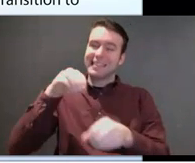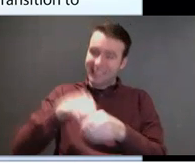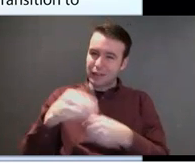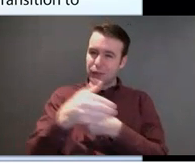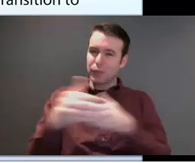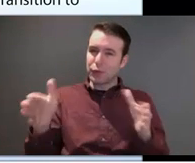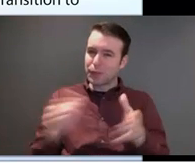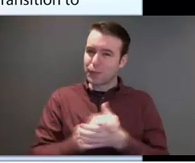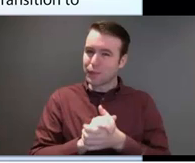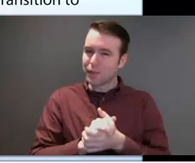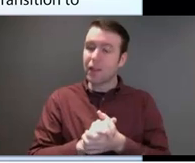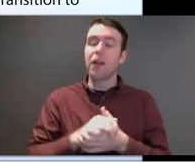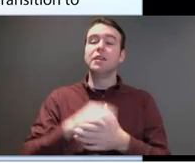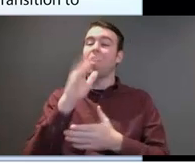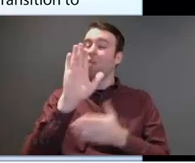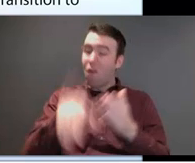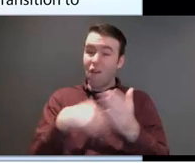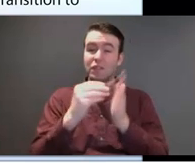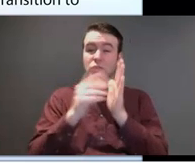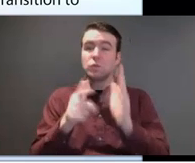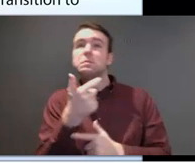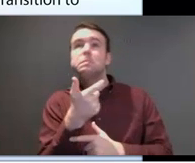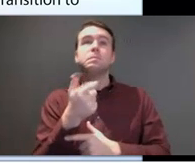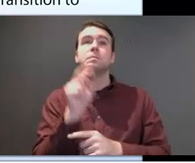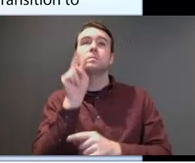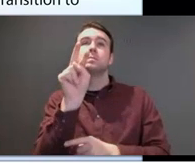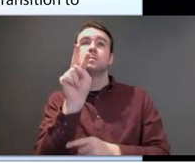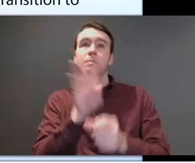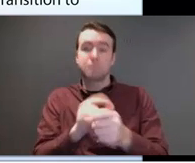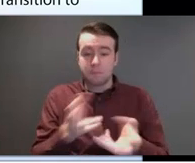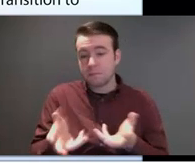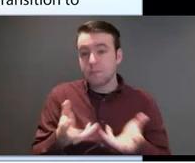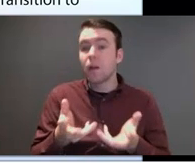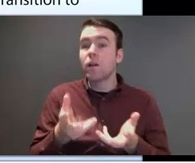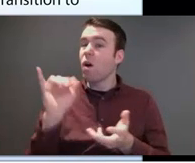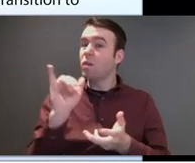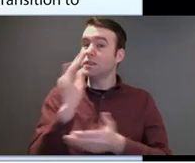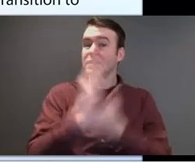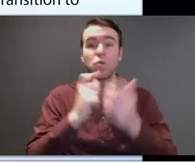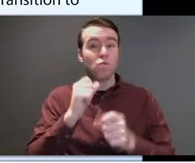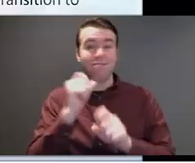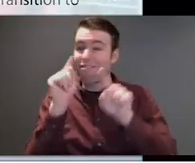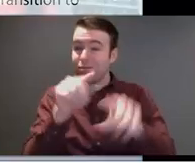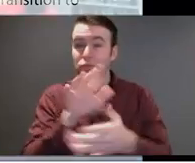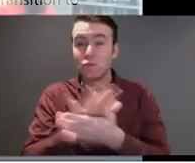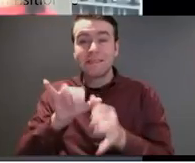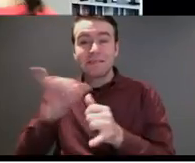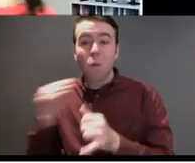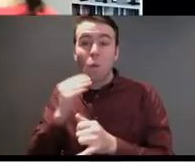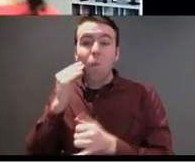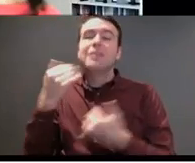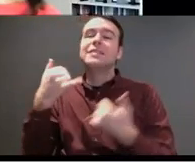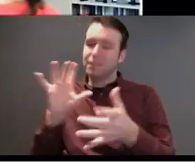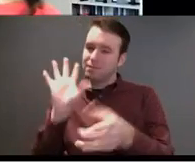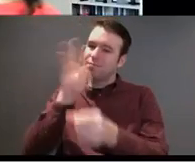classroom. And then all of the students can engage with all of the students, even the ones that are online, as one class